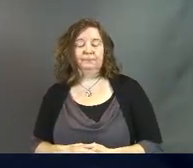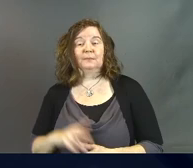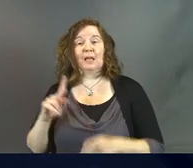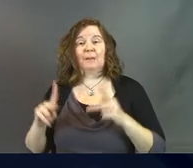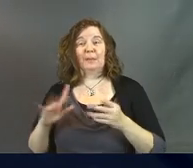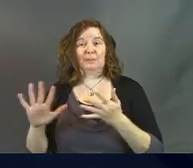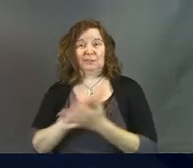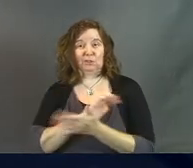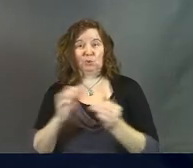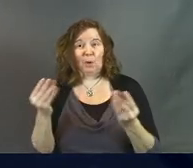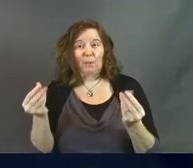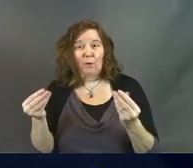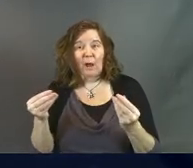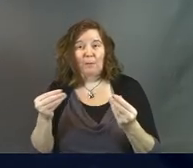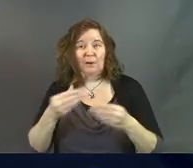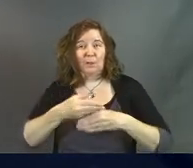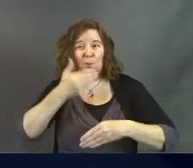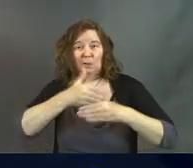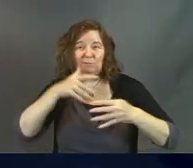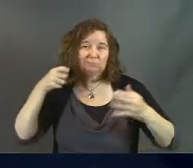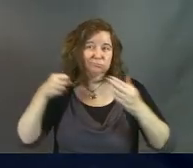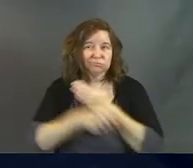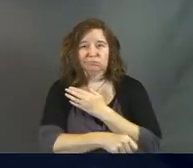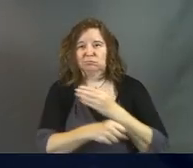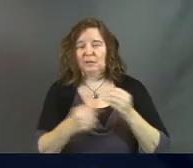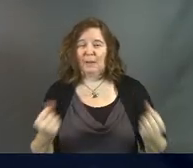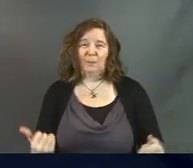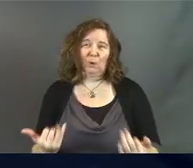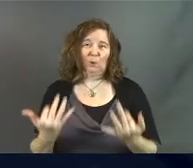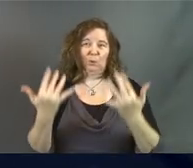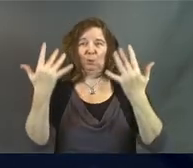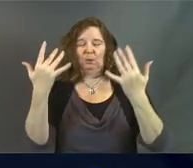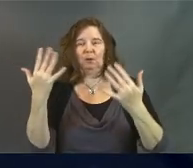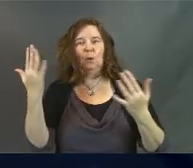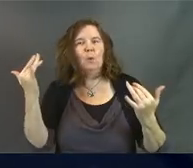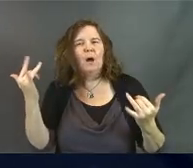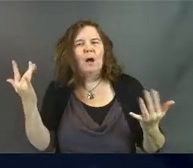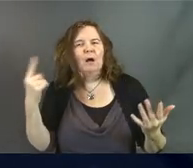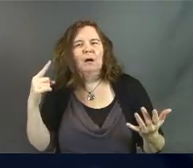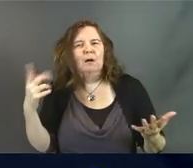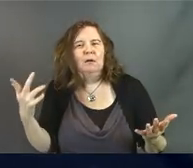And people destroyed property and people burned things down. And why?